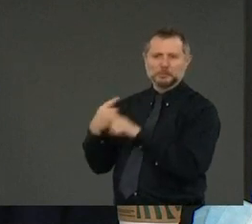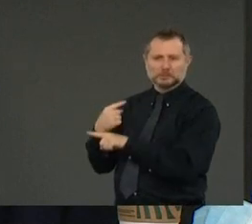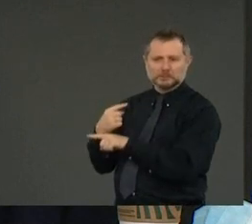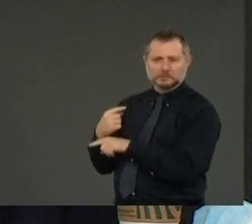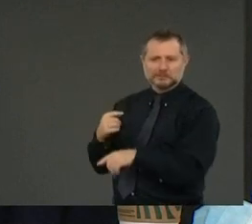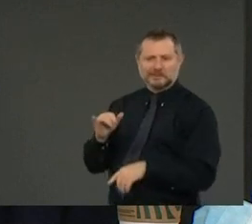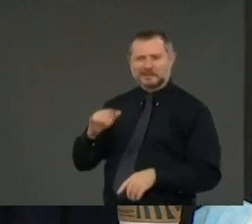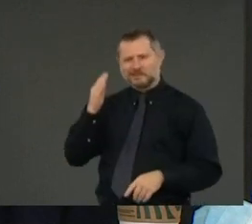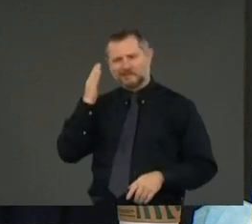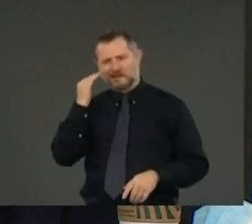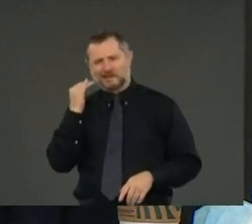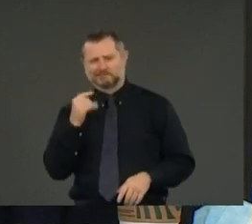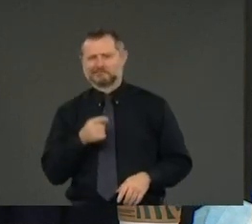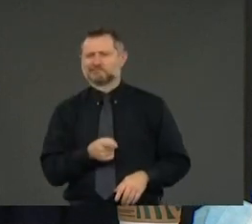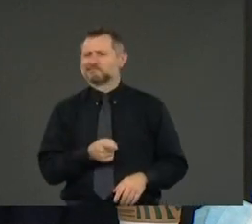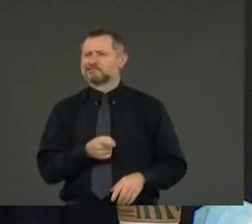are